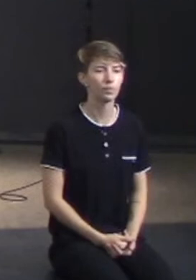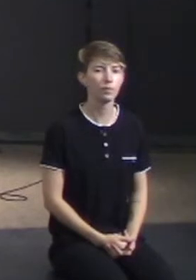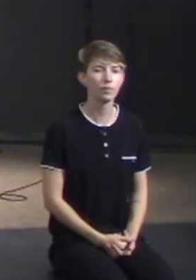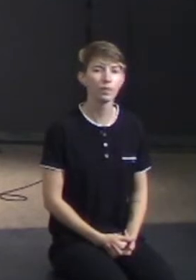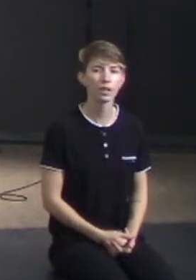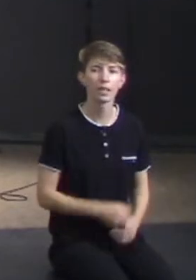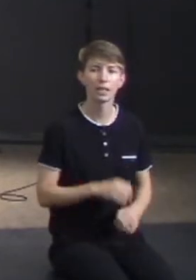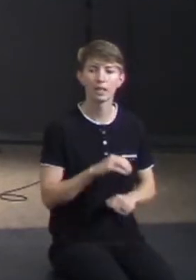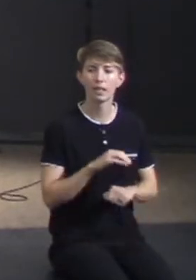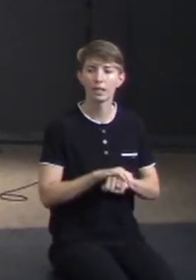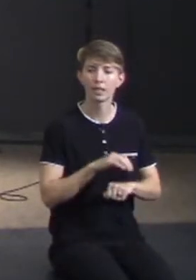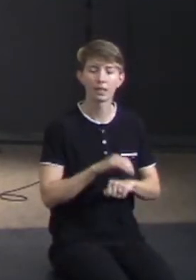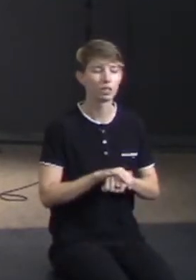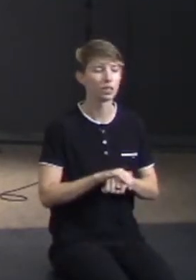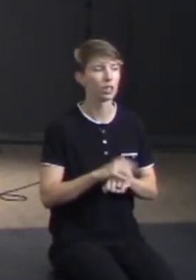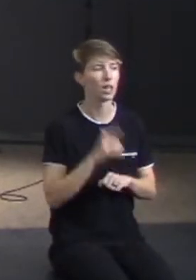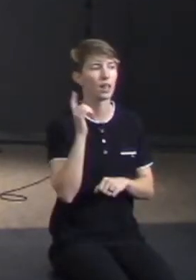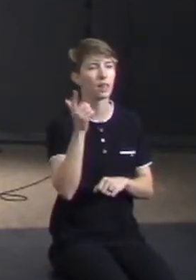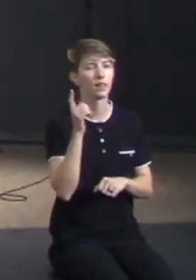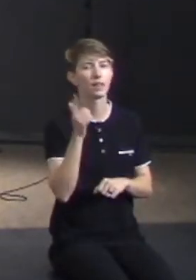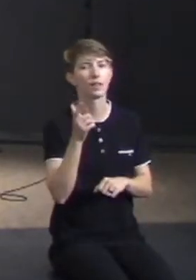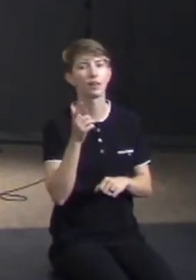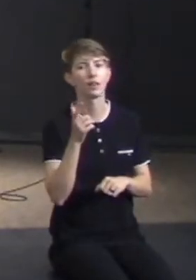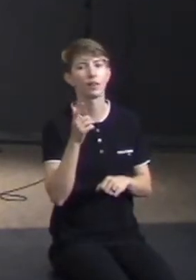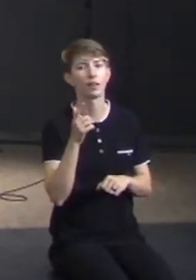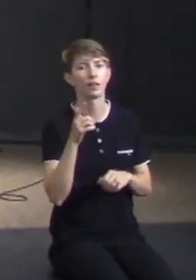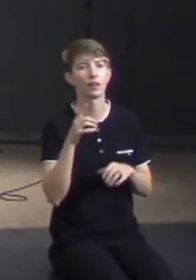English would later adopt this word and just call it apathy.